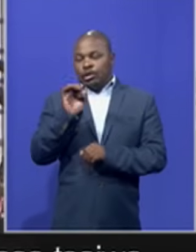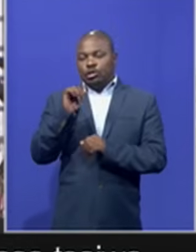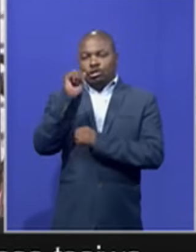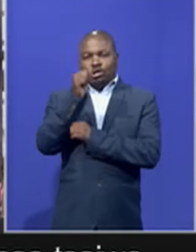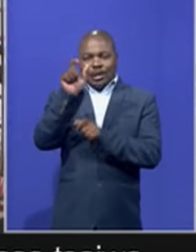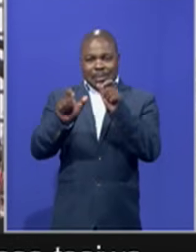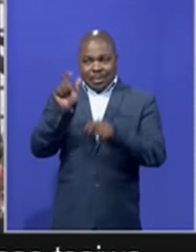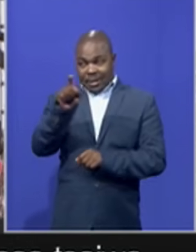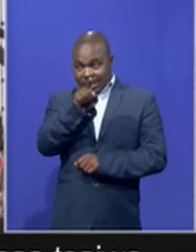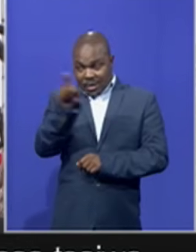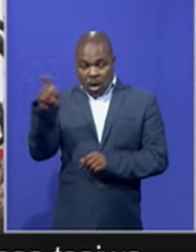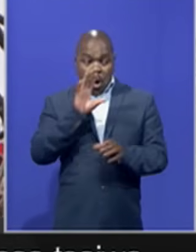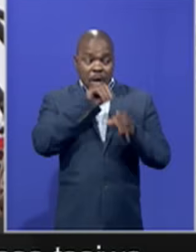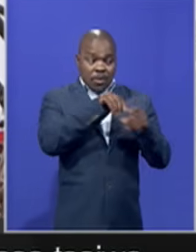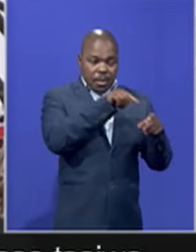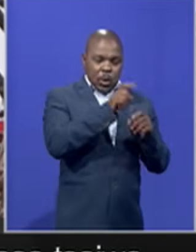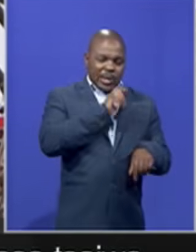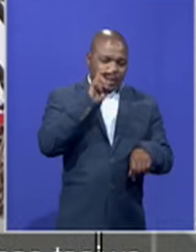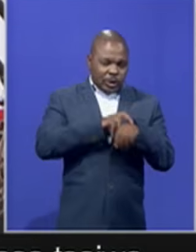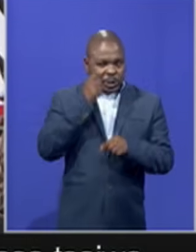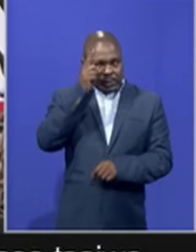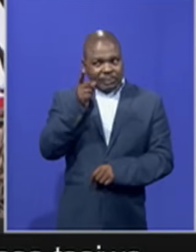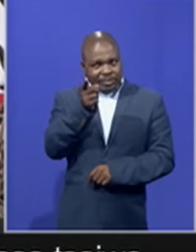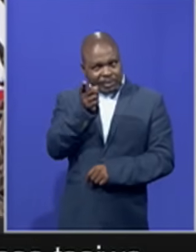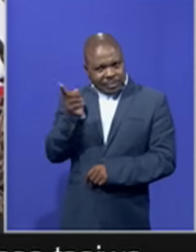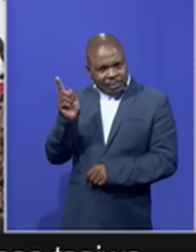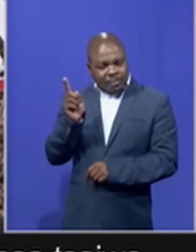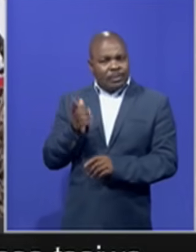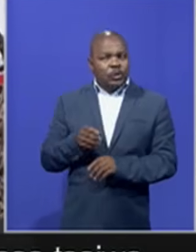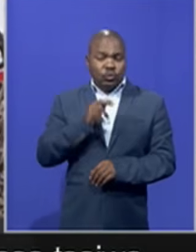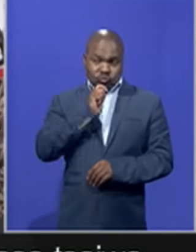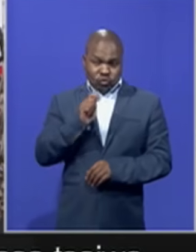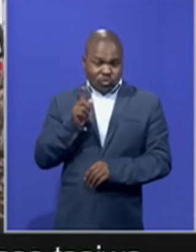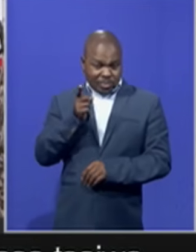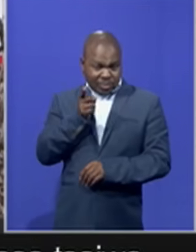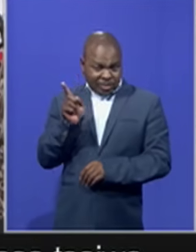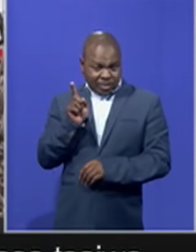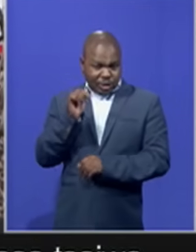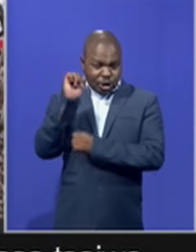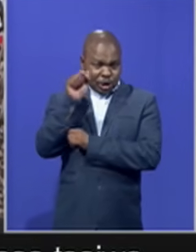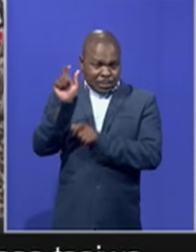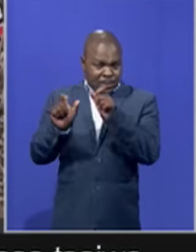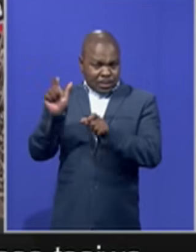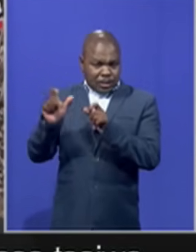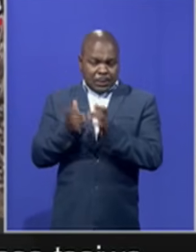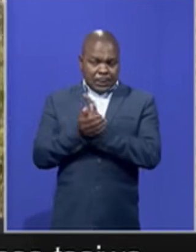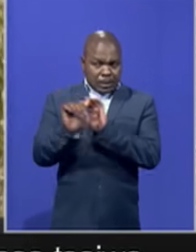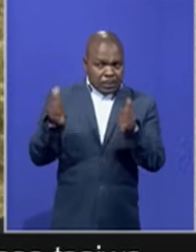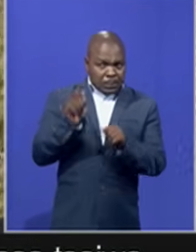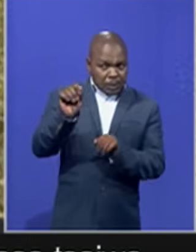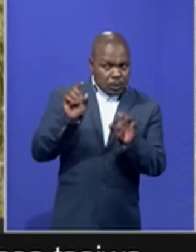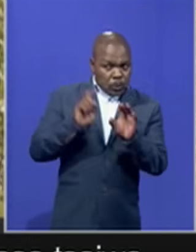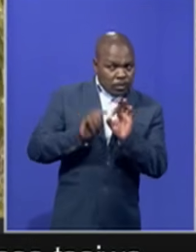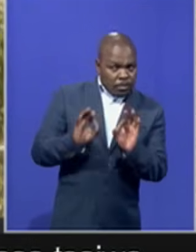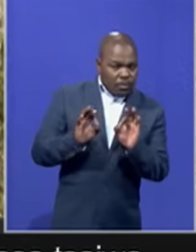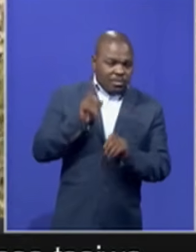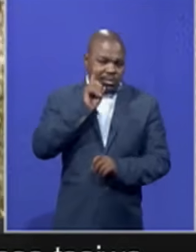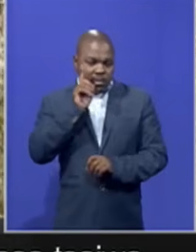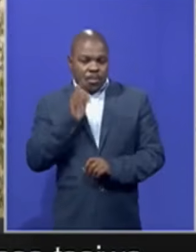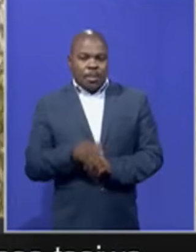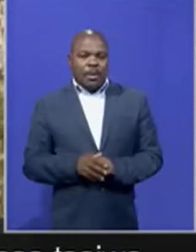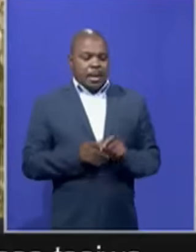we will also have to understand whether those engineers really were fit for the purpose. Sehlopha